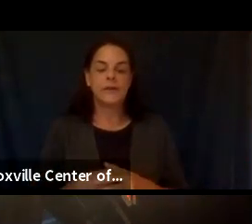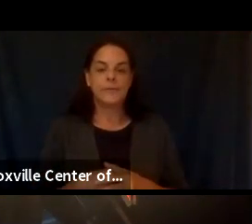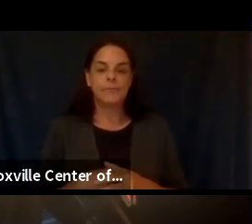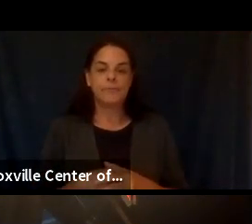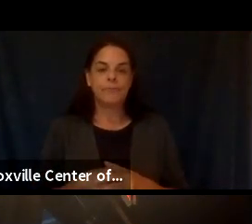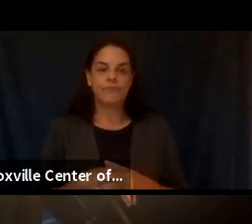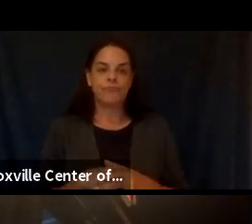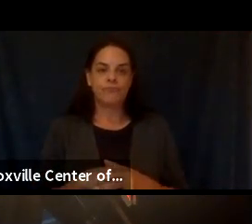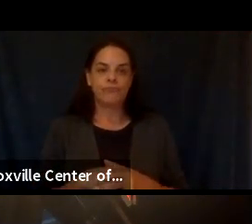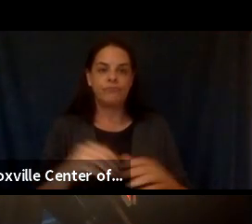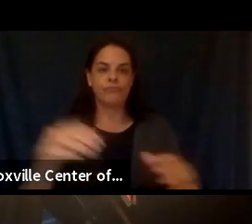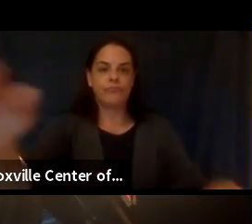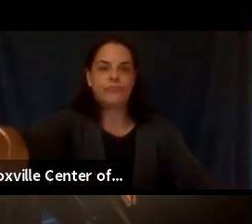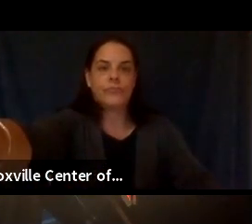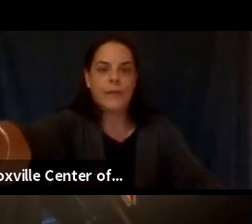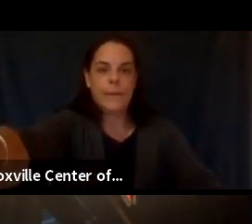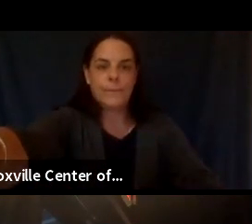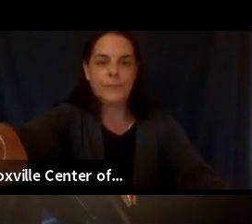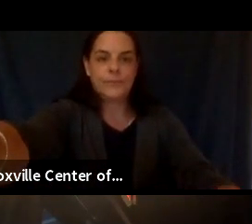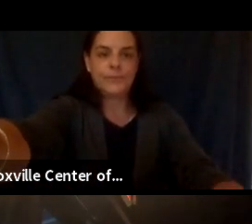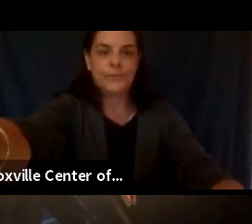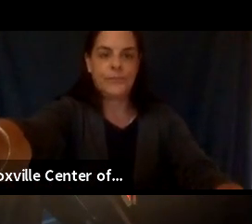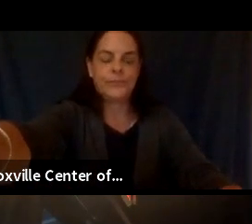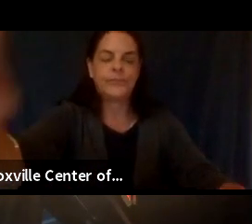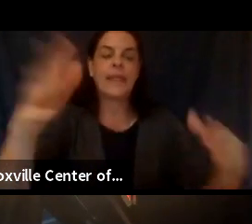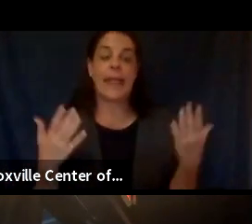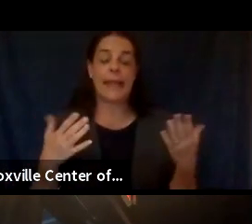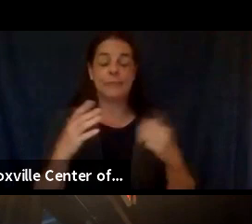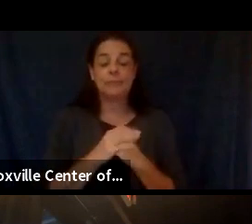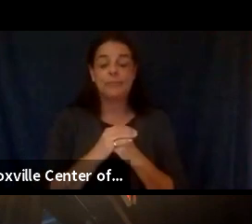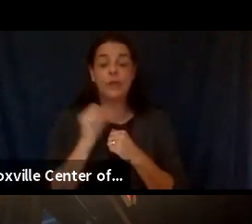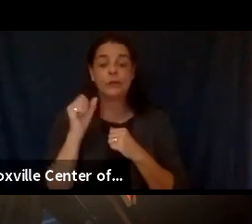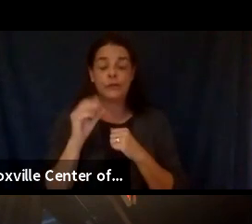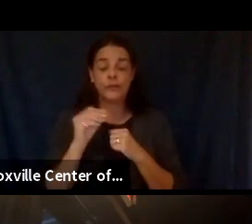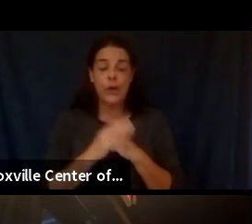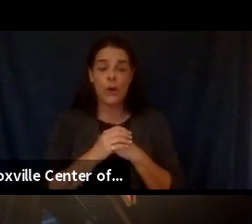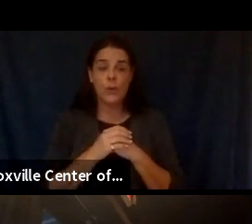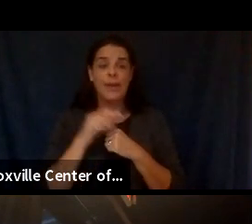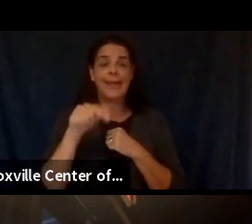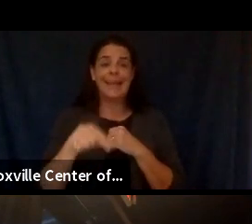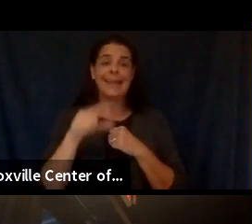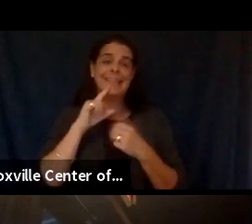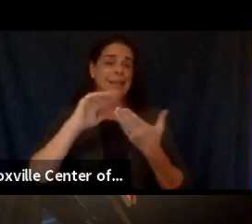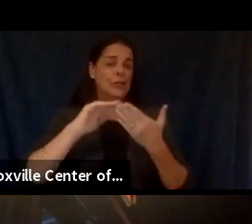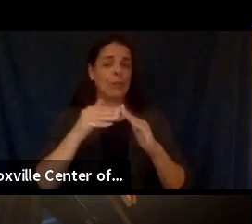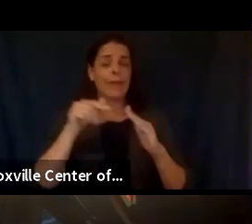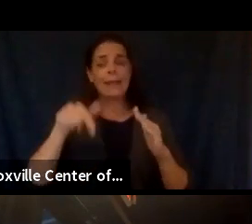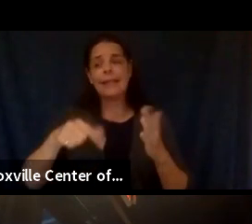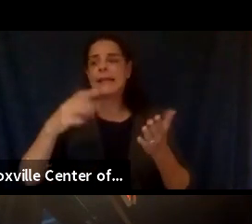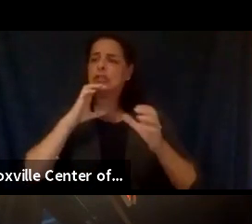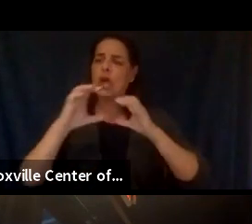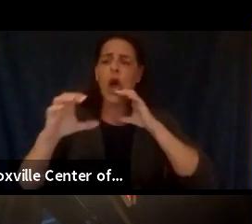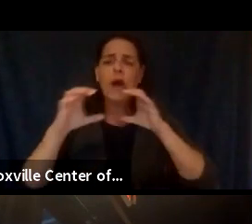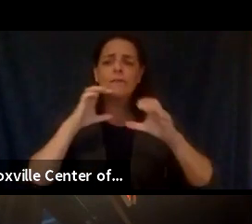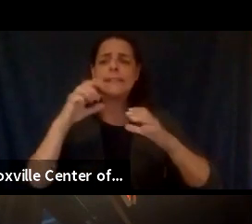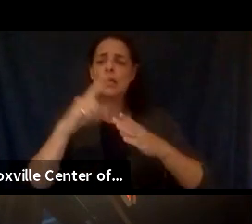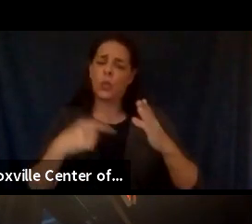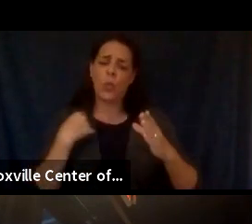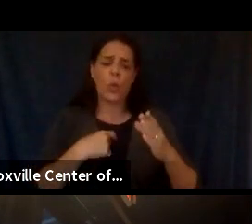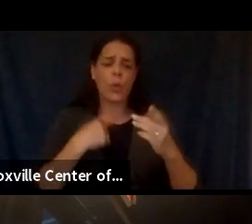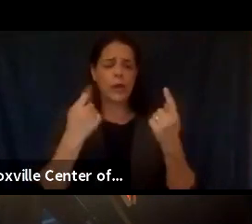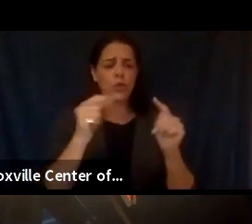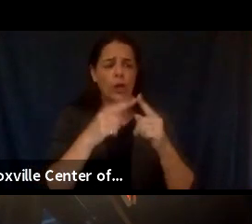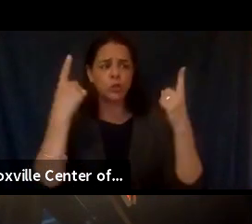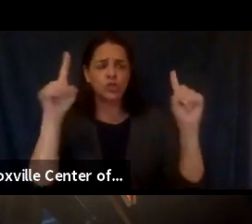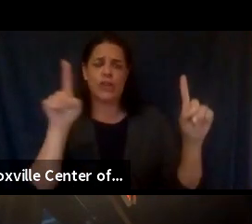And so, but this is community. This whole conversation and what we're trying to achieve here is